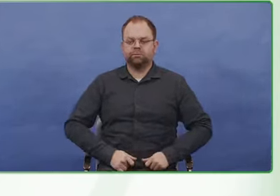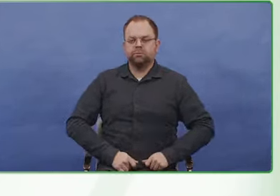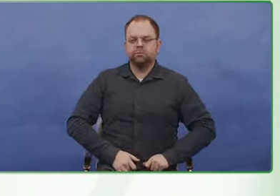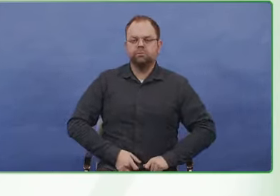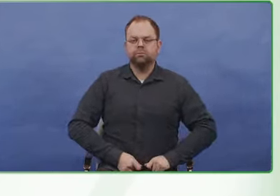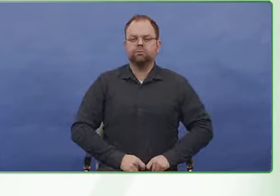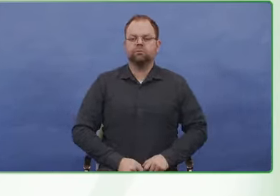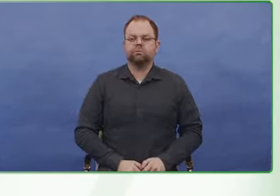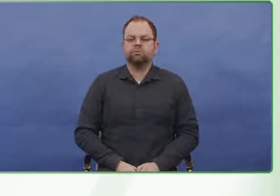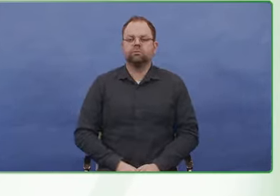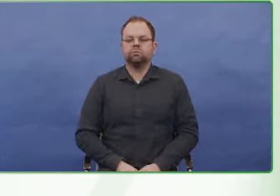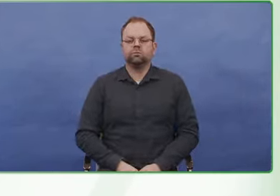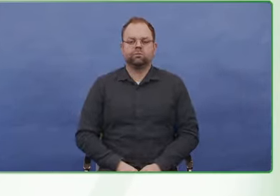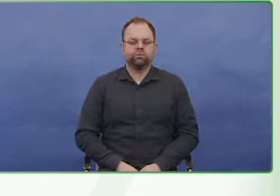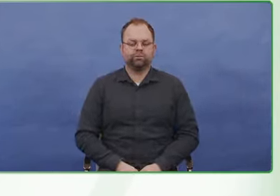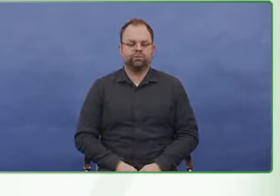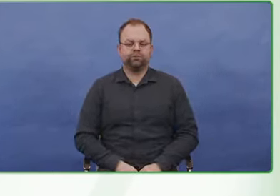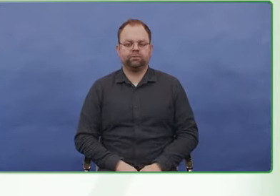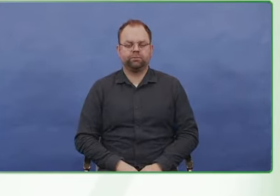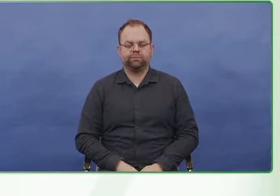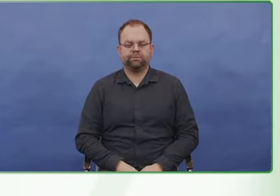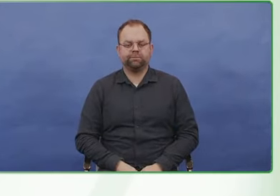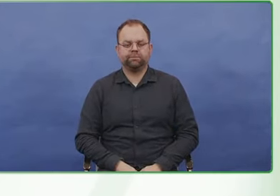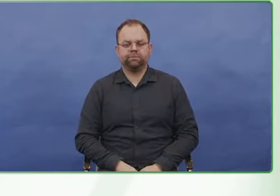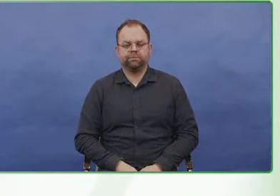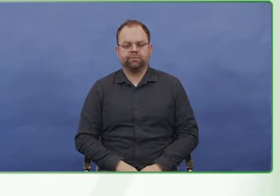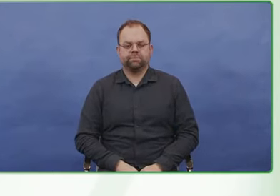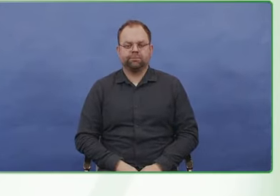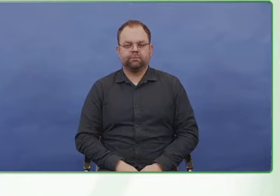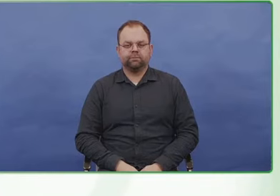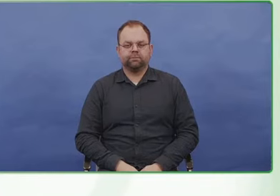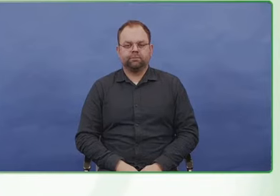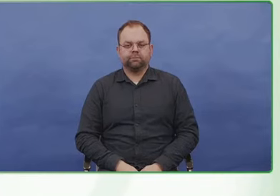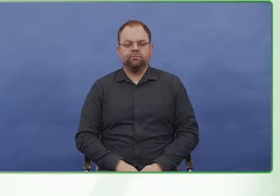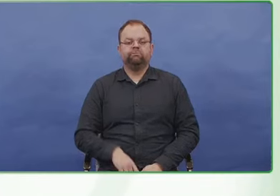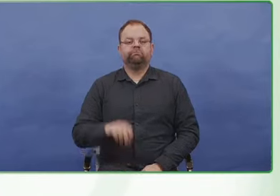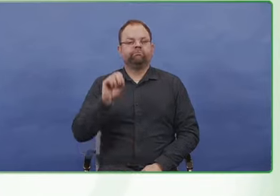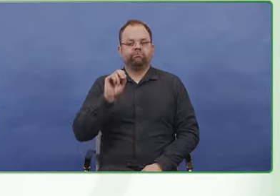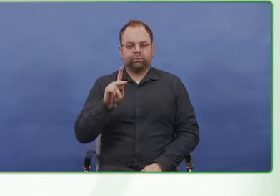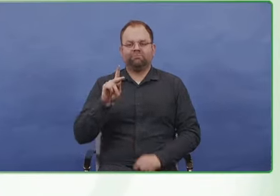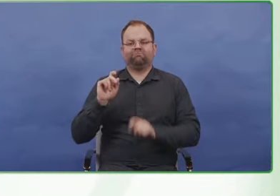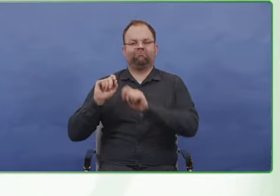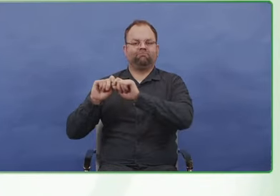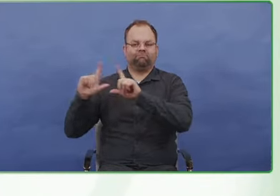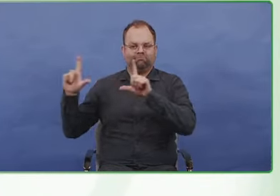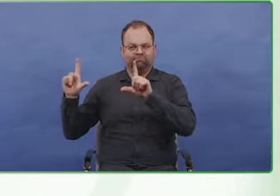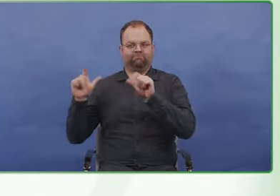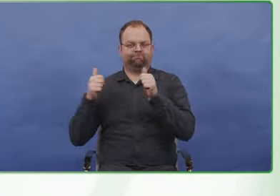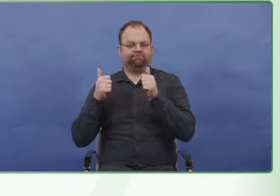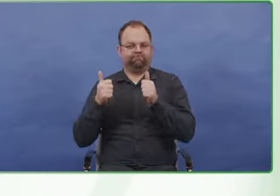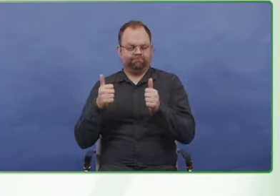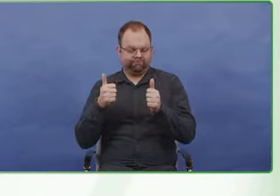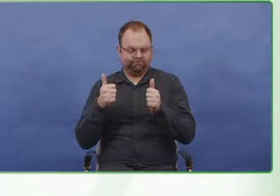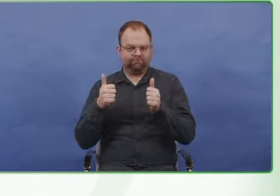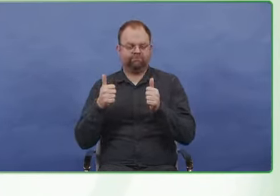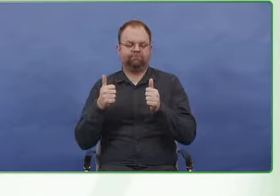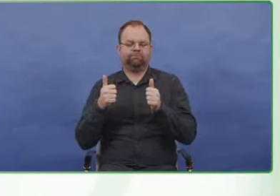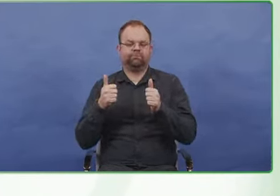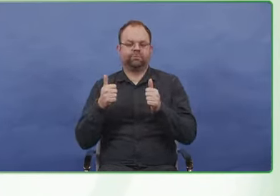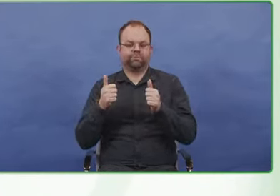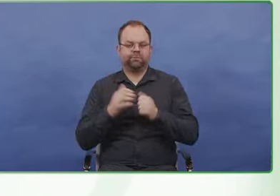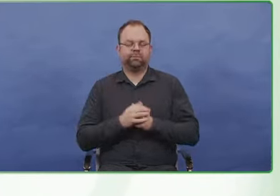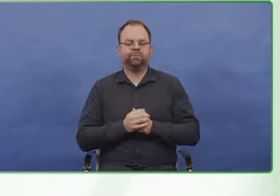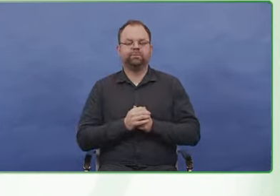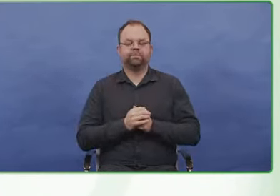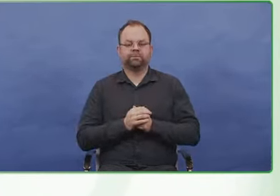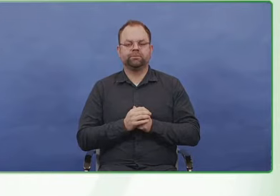the presentation. Of course, I can go ahead with that. Well, thank you and congratulate the Zero Project